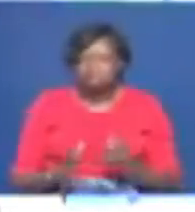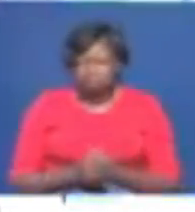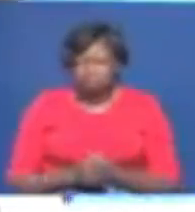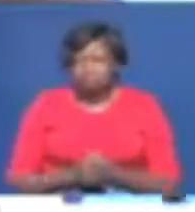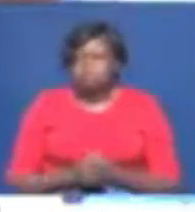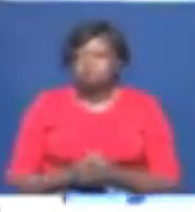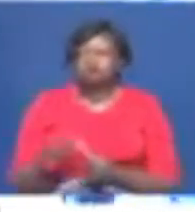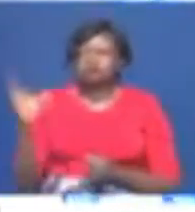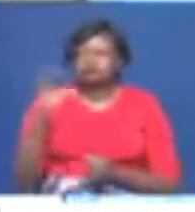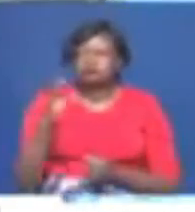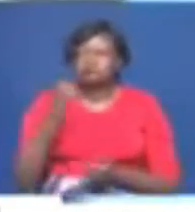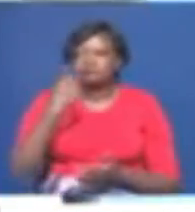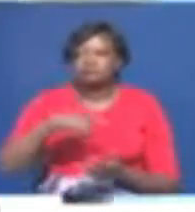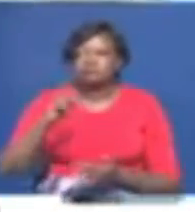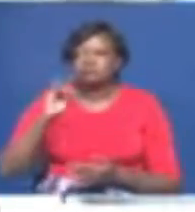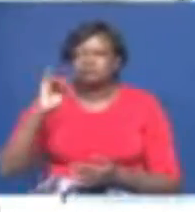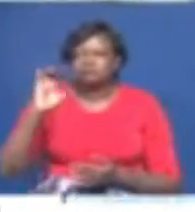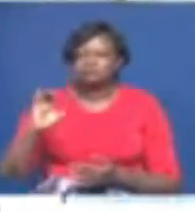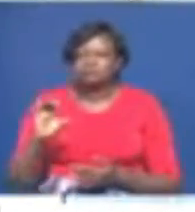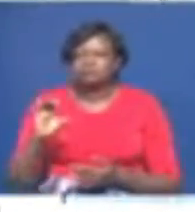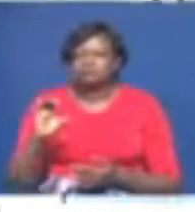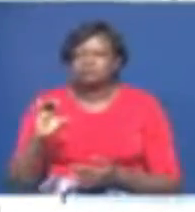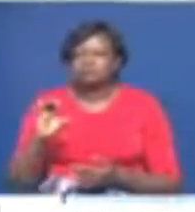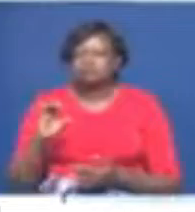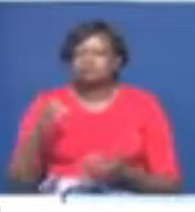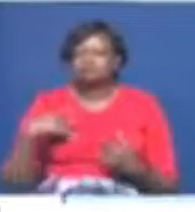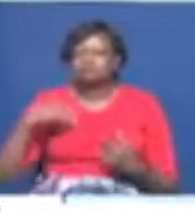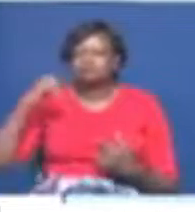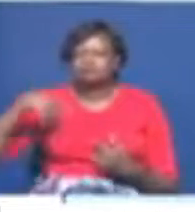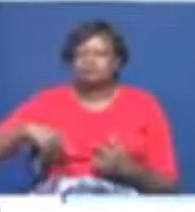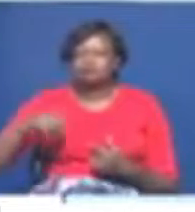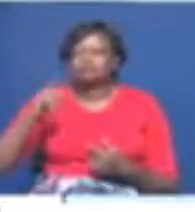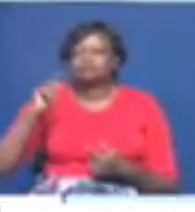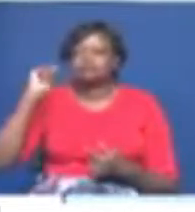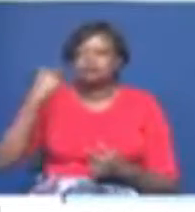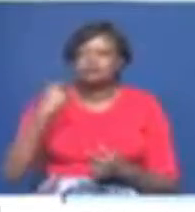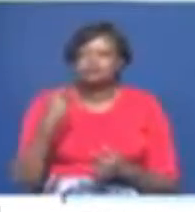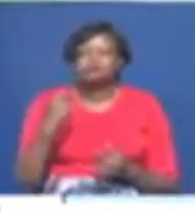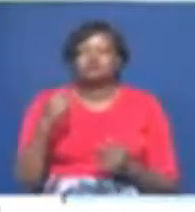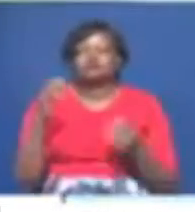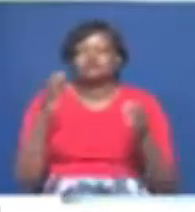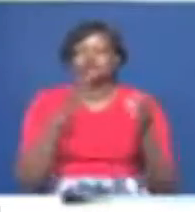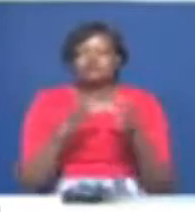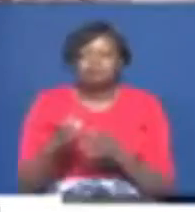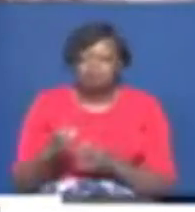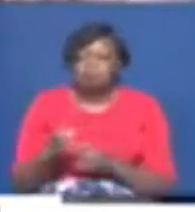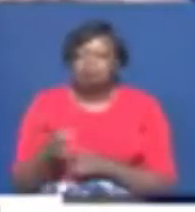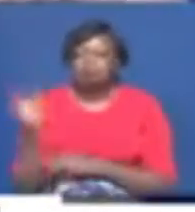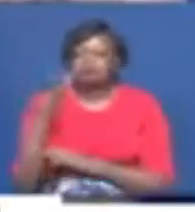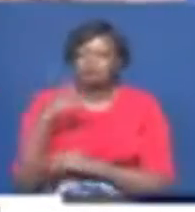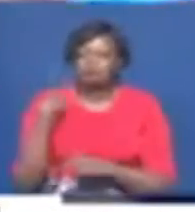Independent Electoral and Boundaries Commission to fly the DAPK party flag for various seats in the 2022 general